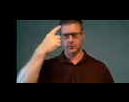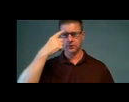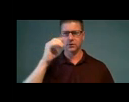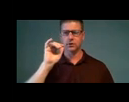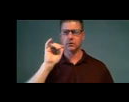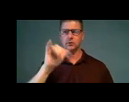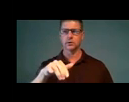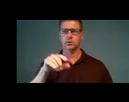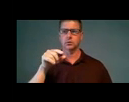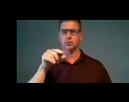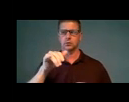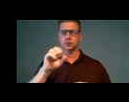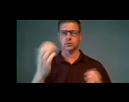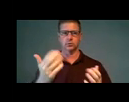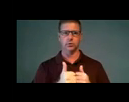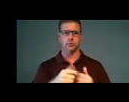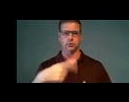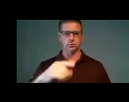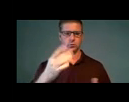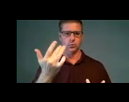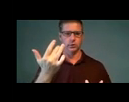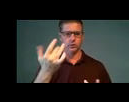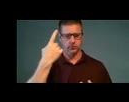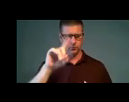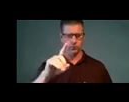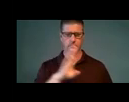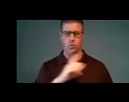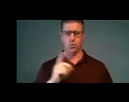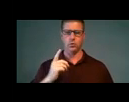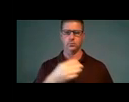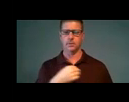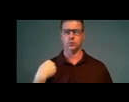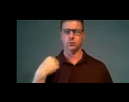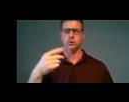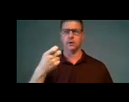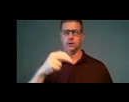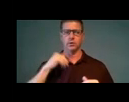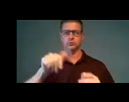Williamson is here with us, and we are waiting for a few other board members, and we will have a quorum.